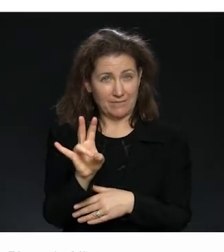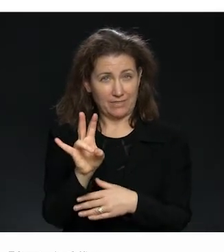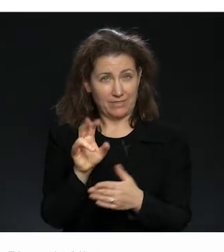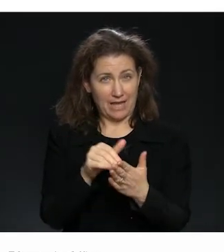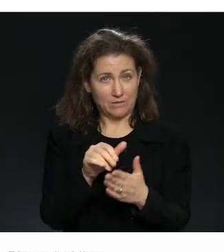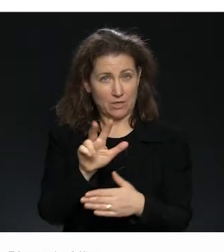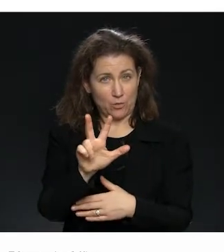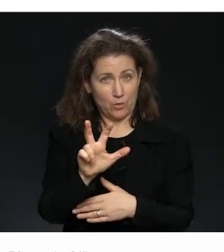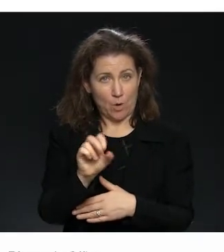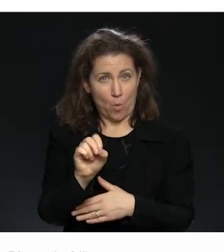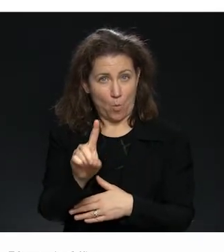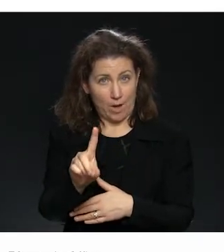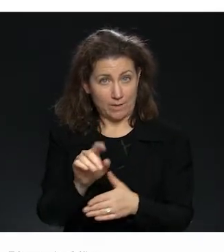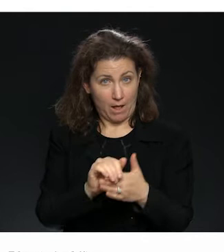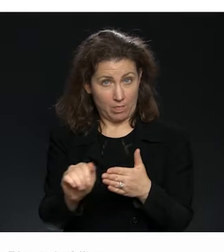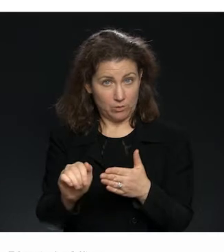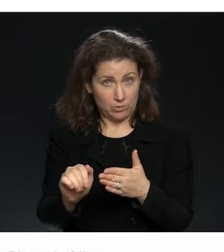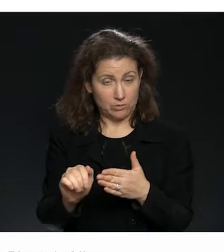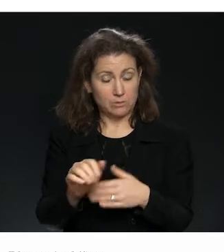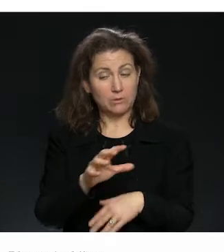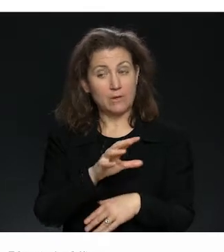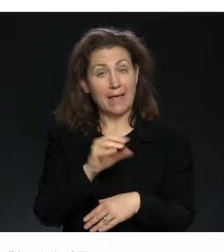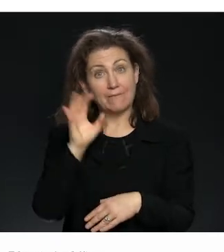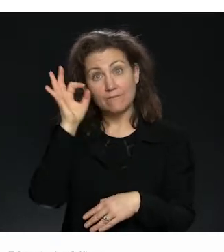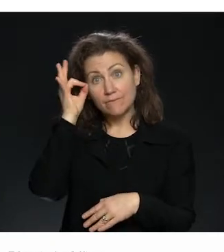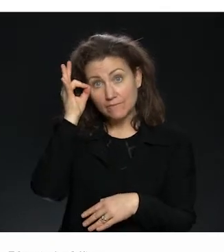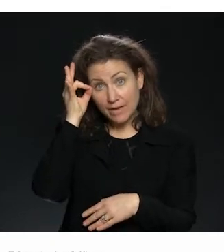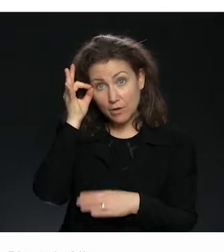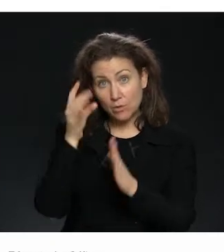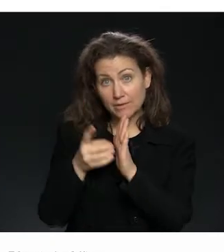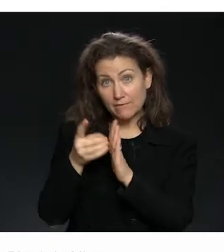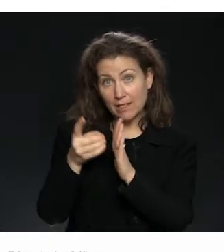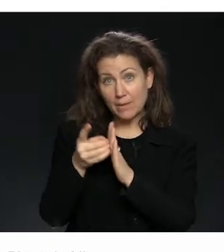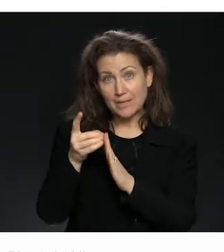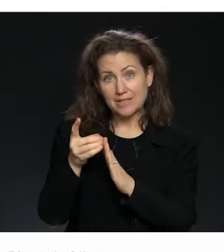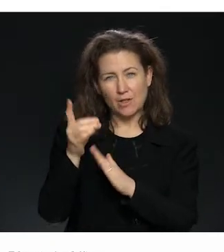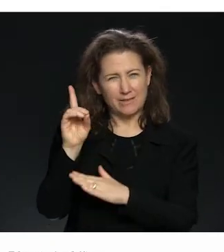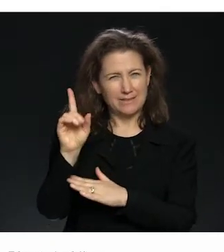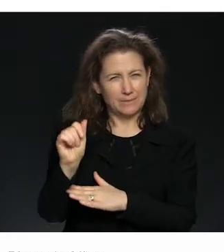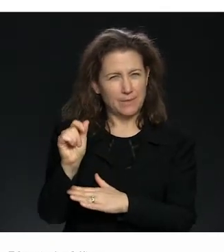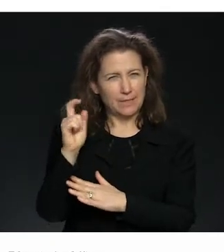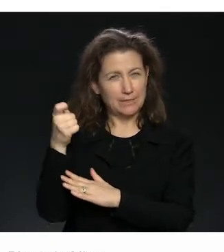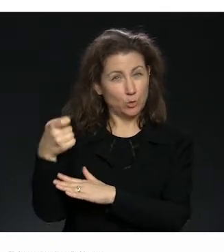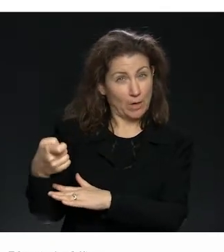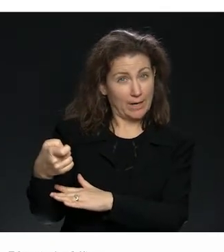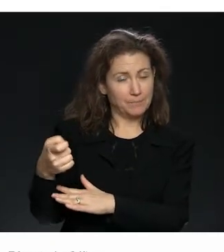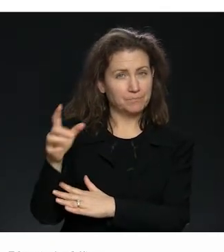$177,301, and for the federal developmental disabilities grant, it's